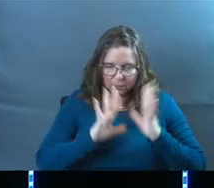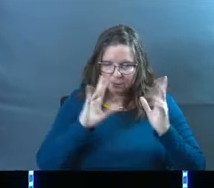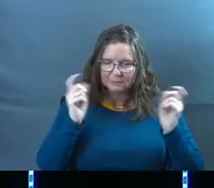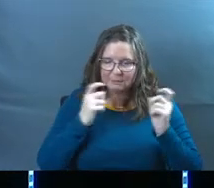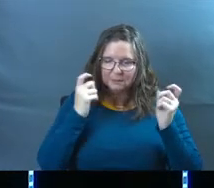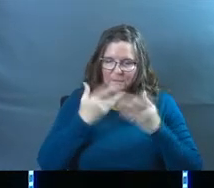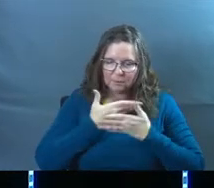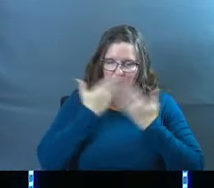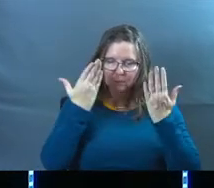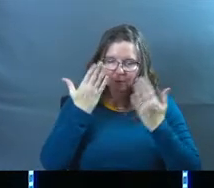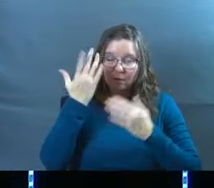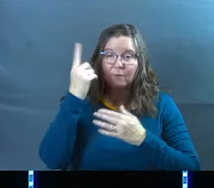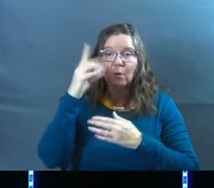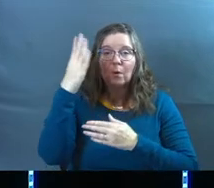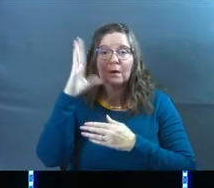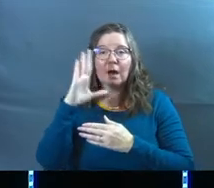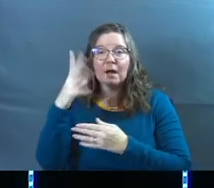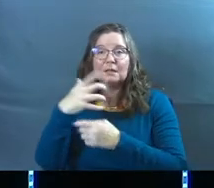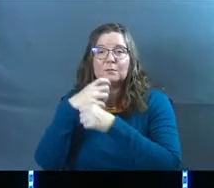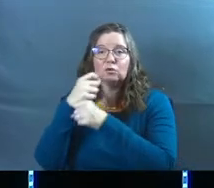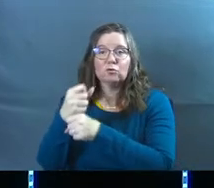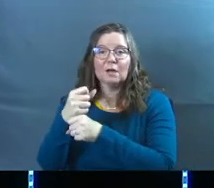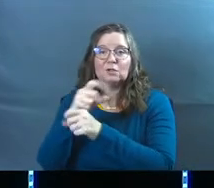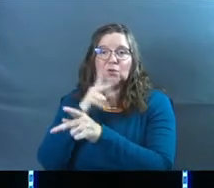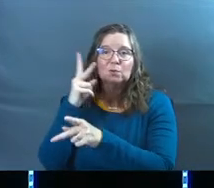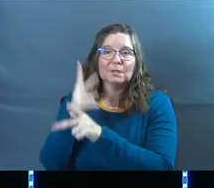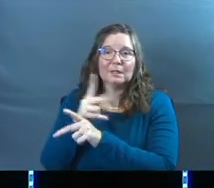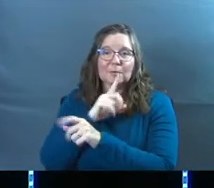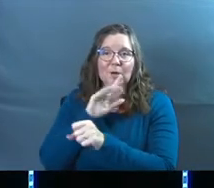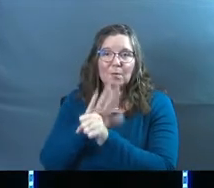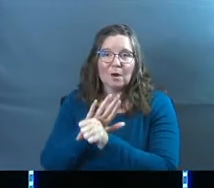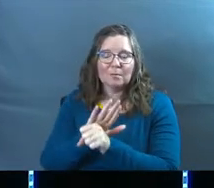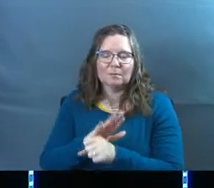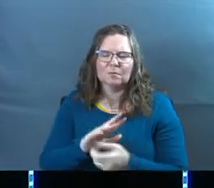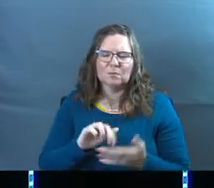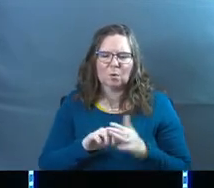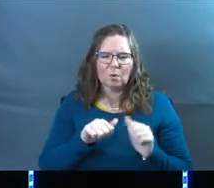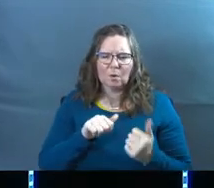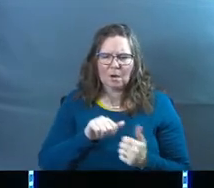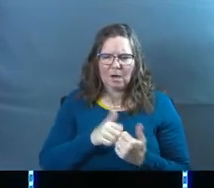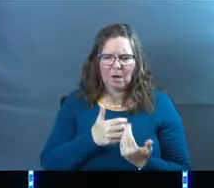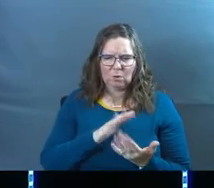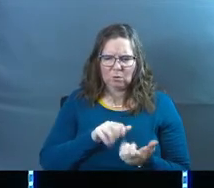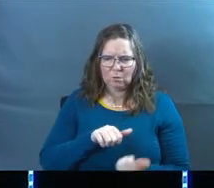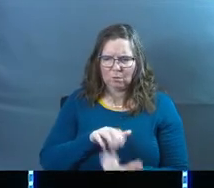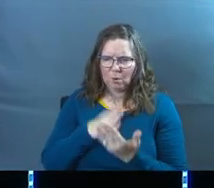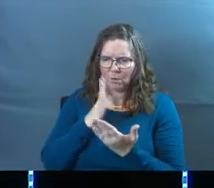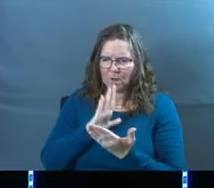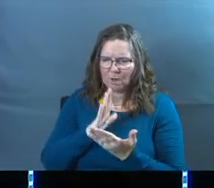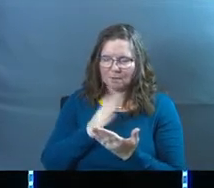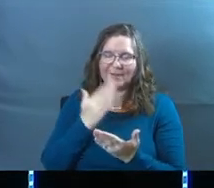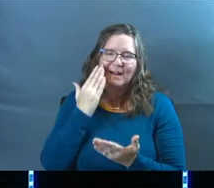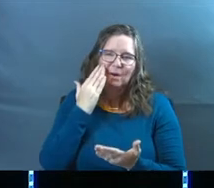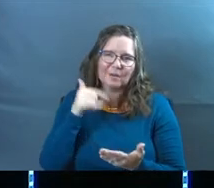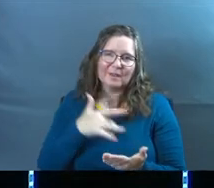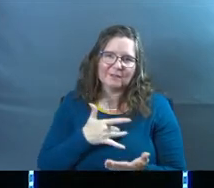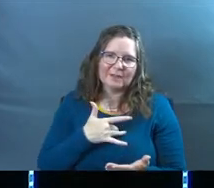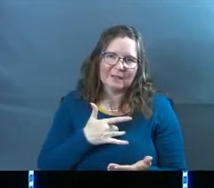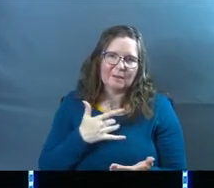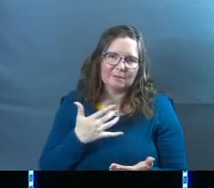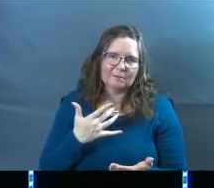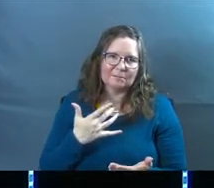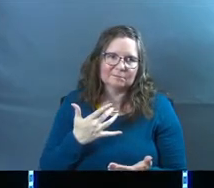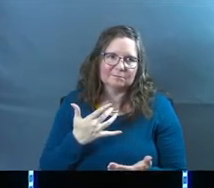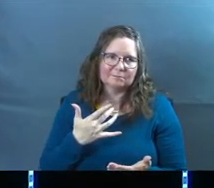trusted to keep his promise. So the author of Hebrews says, how do you approach God? And again, I know this feels like I'm